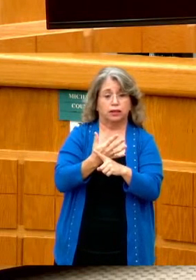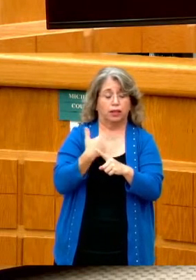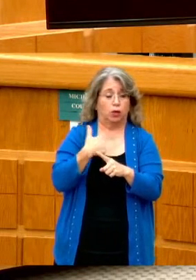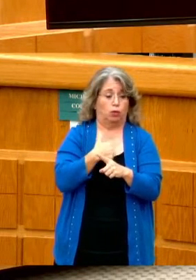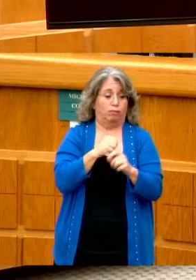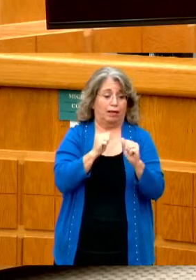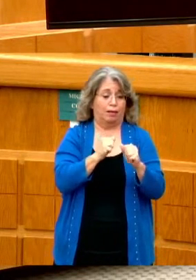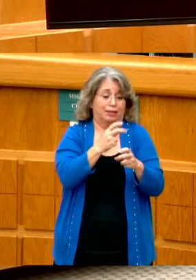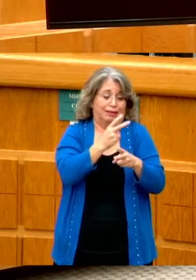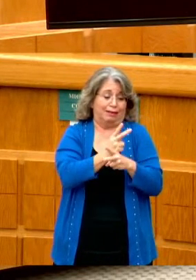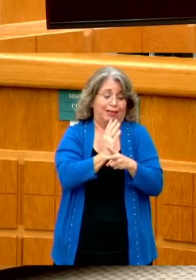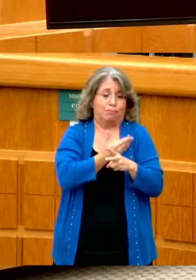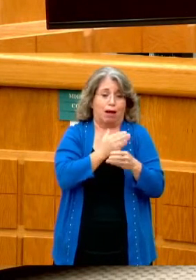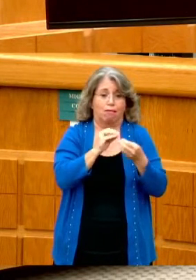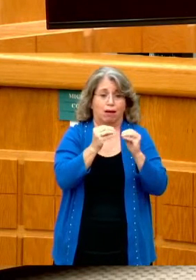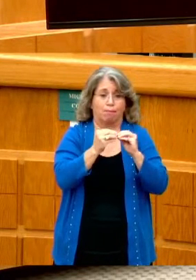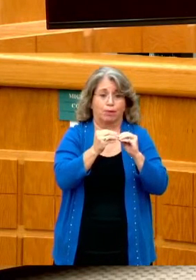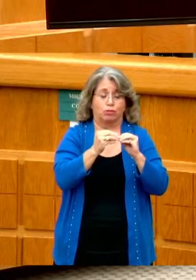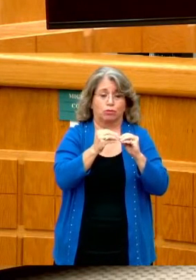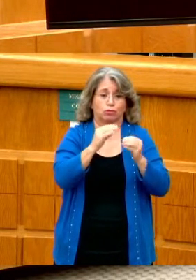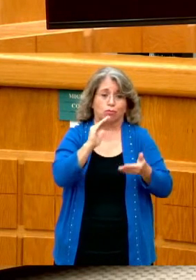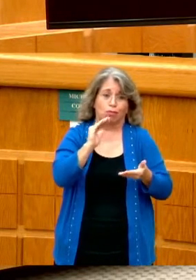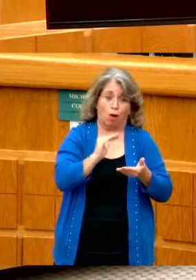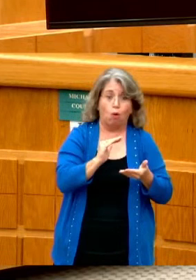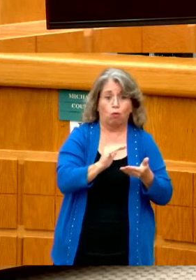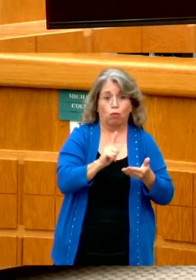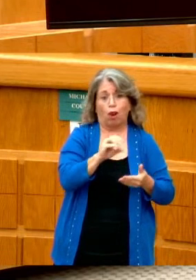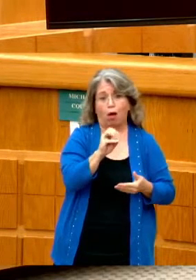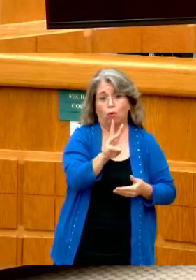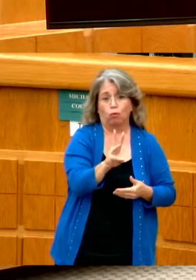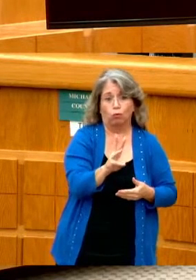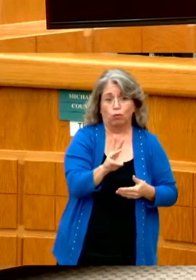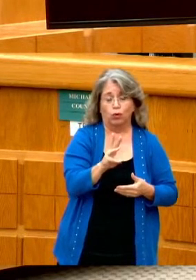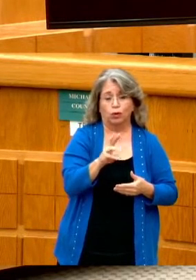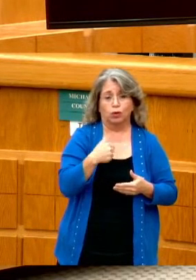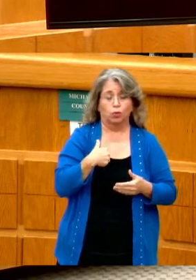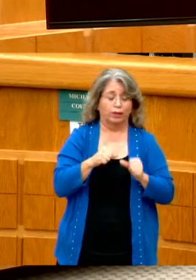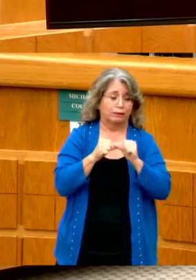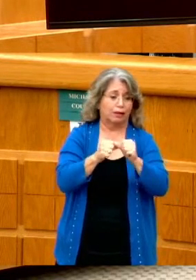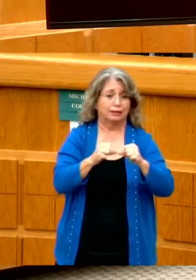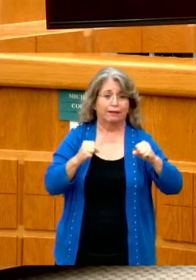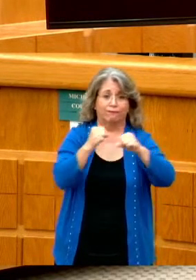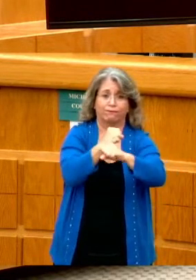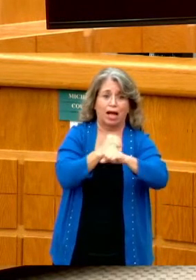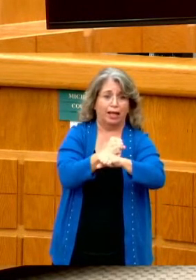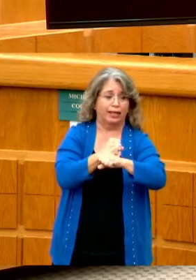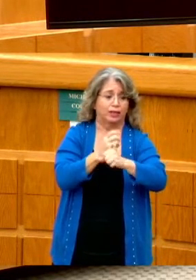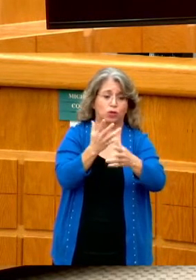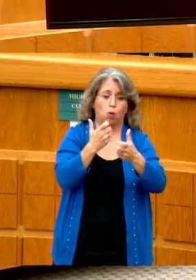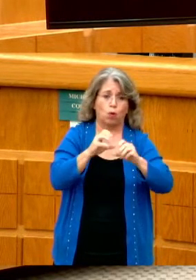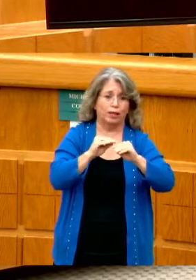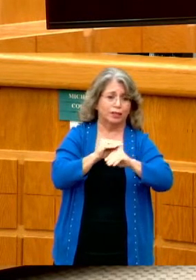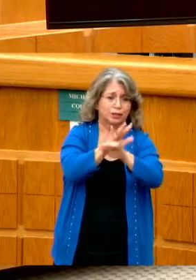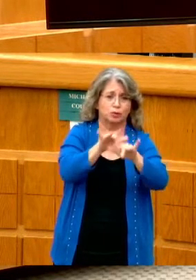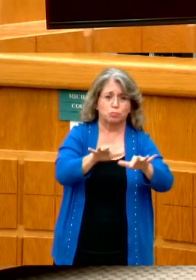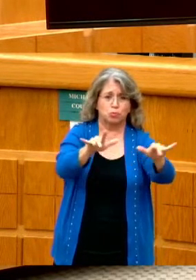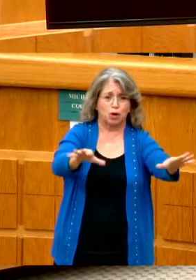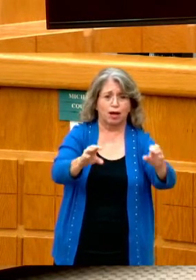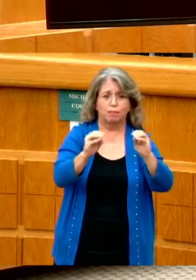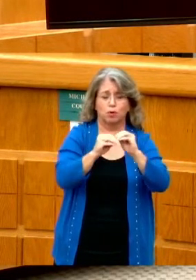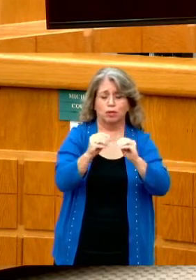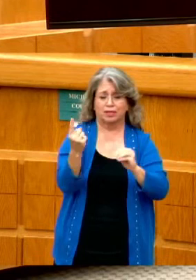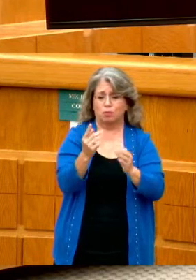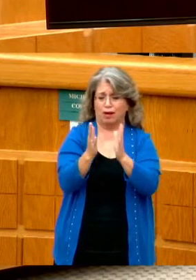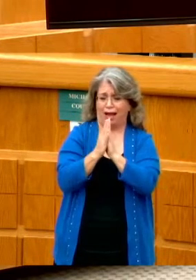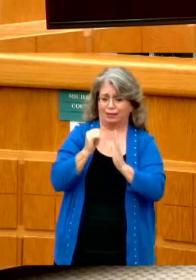numbers low. That's why we're constantly fighting the spread of this virus. Someone asked me on radio just yesterday morning, now